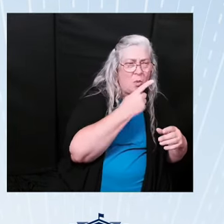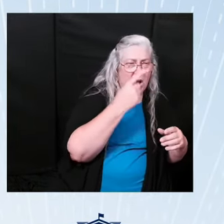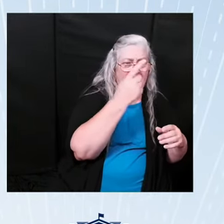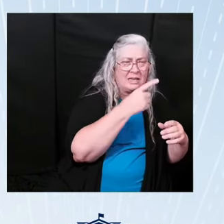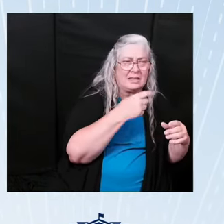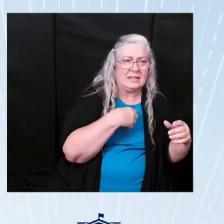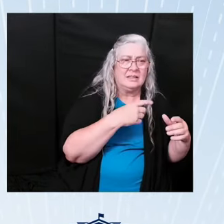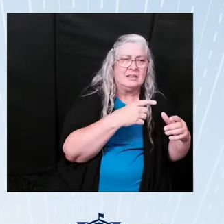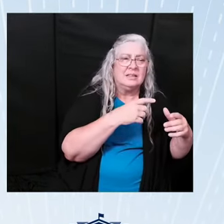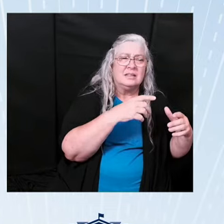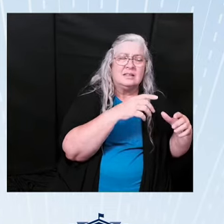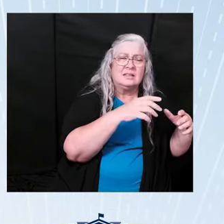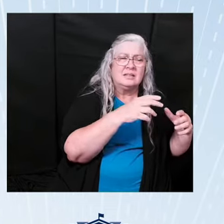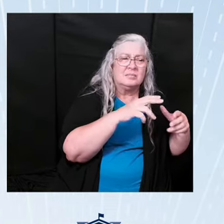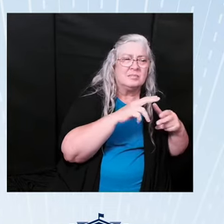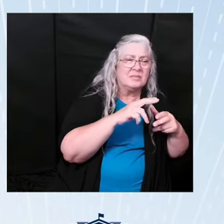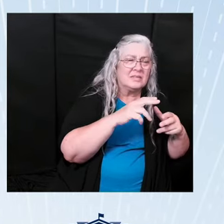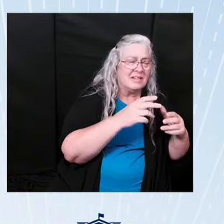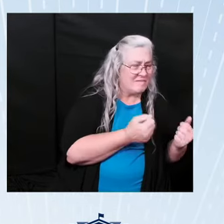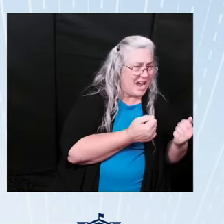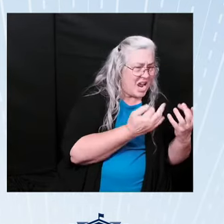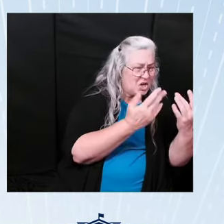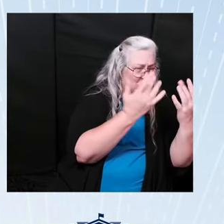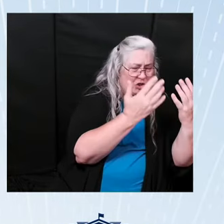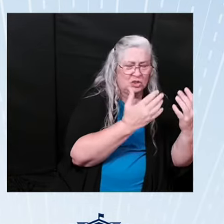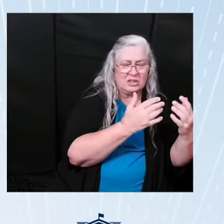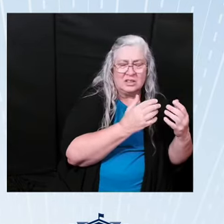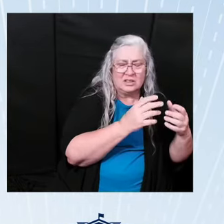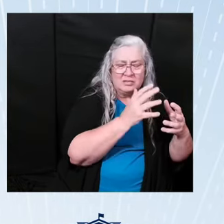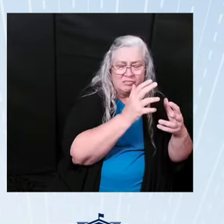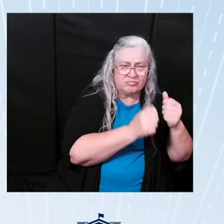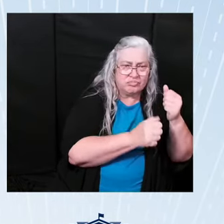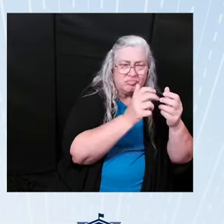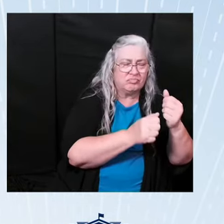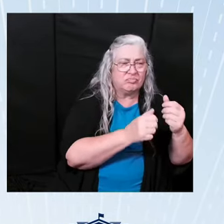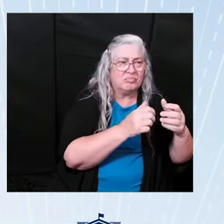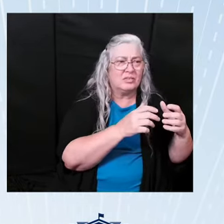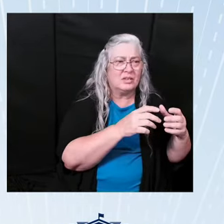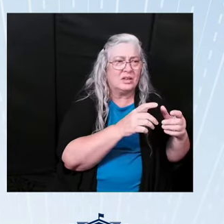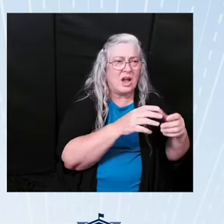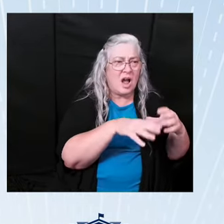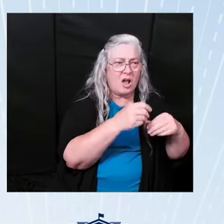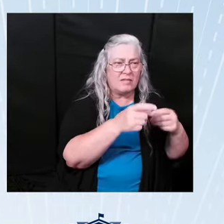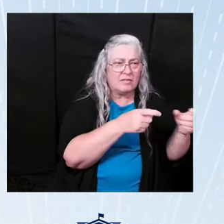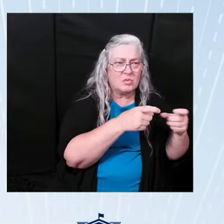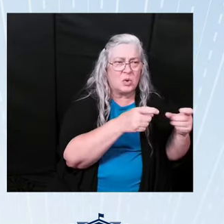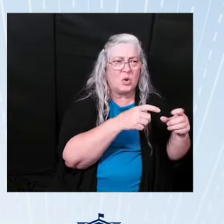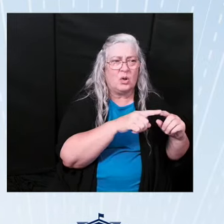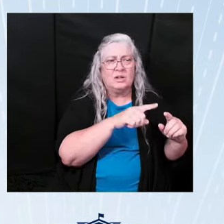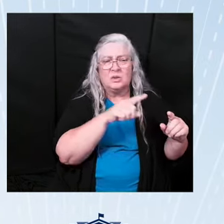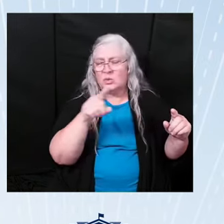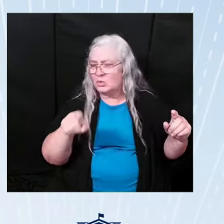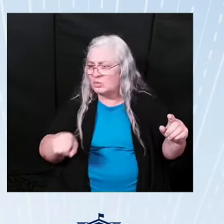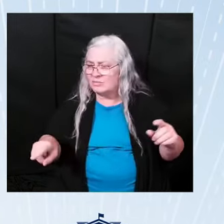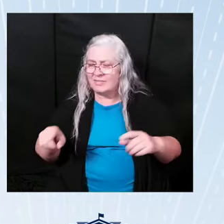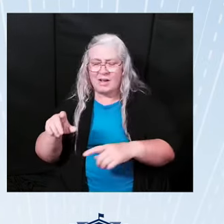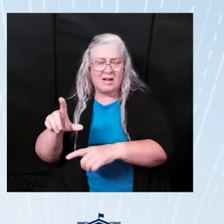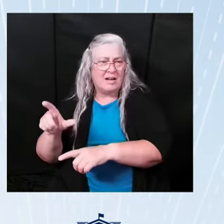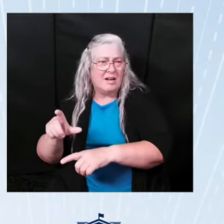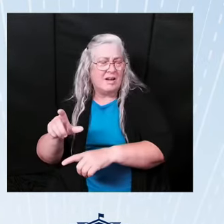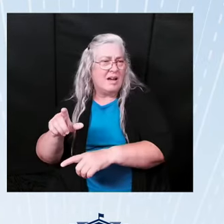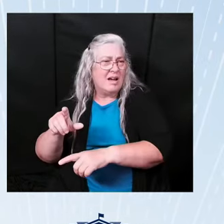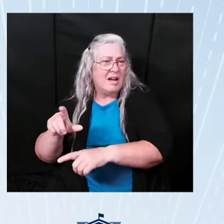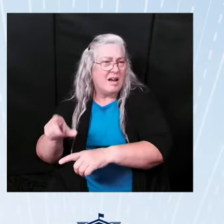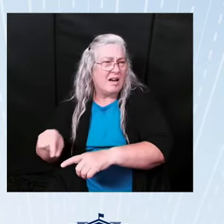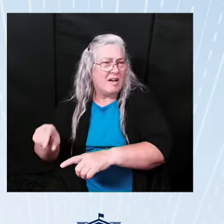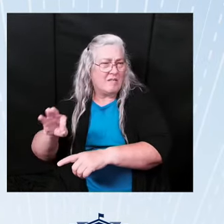Phoenix experienced 31 straight days where the temperature was above 110 degrees. So that's the world we need to plan for, we need to